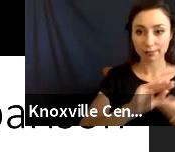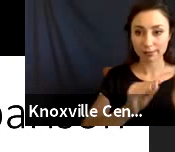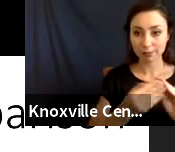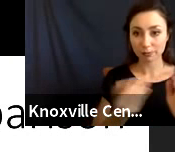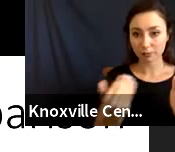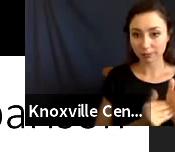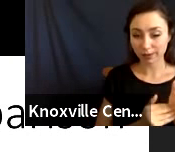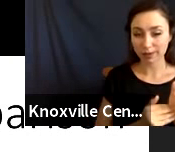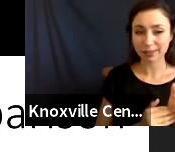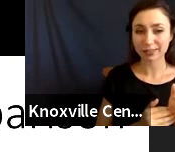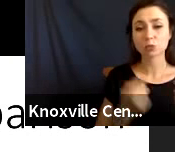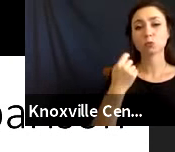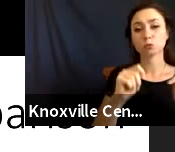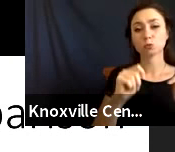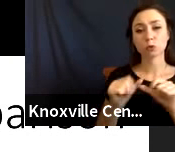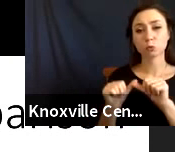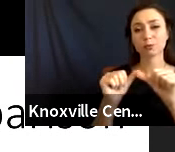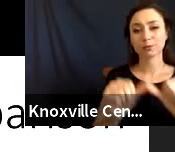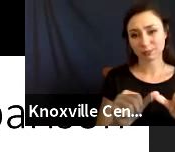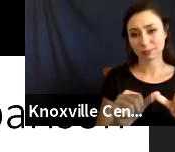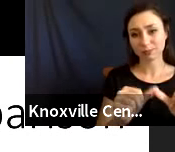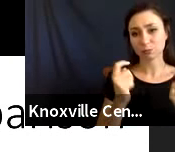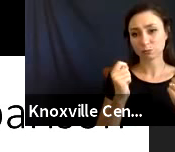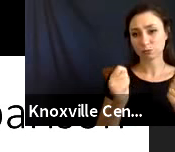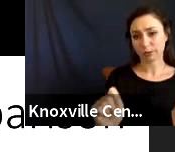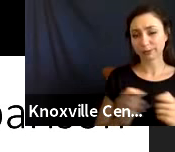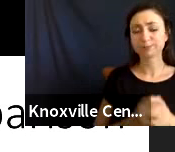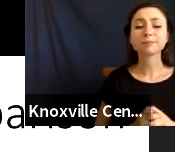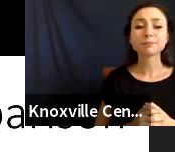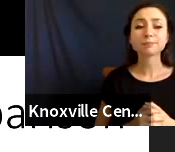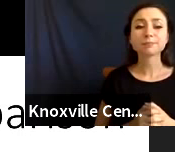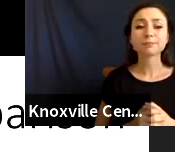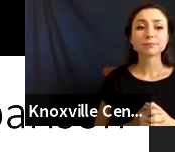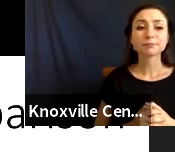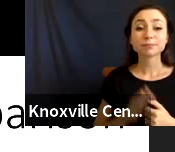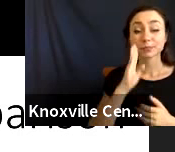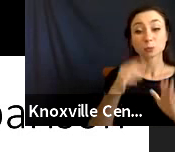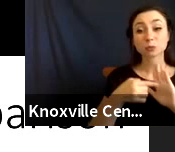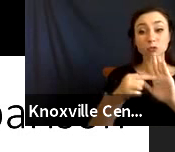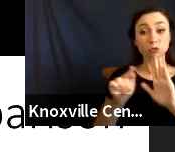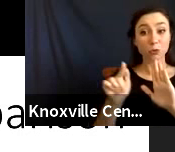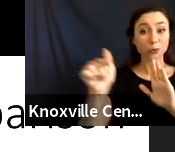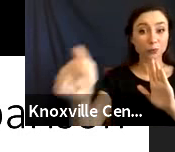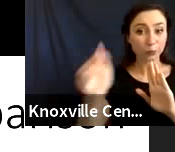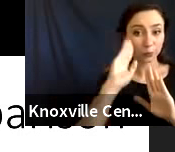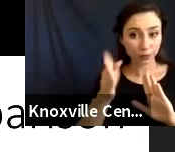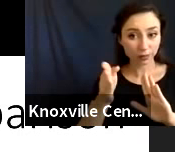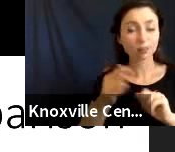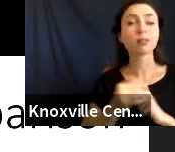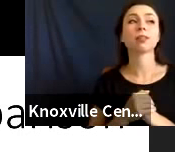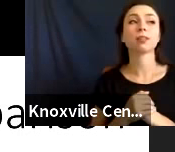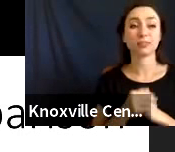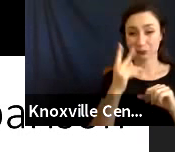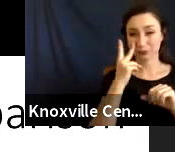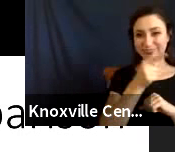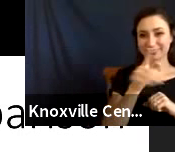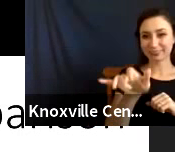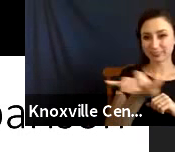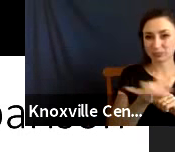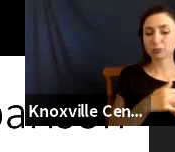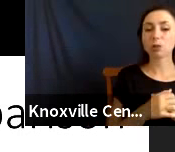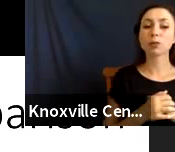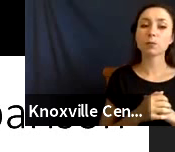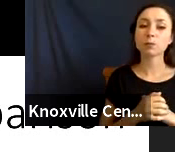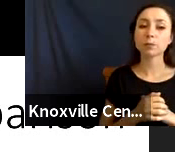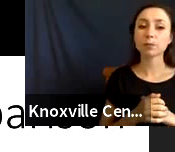attempt to be consistent. The other thing I'll show you in the later presentation is that, and we kind of see it here, is that you